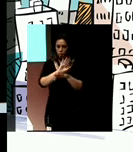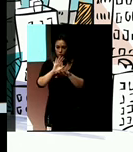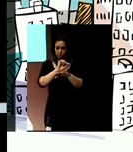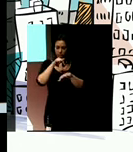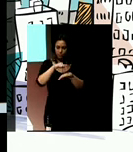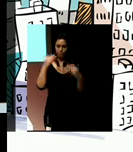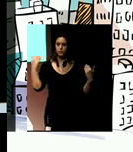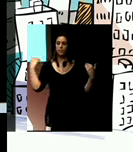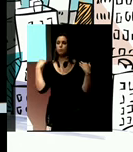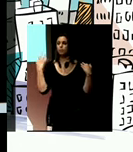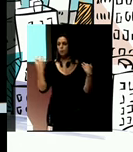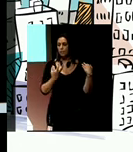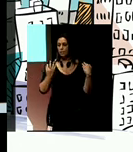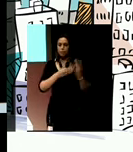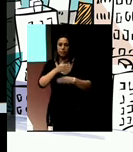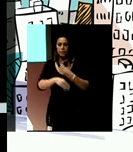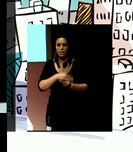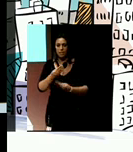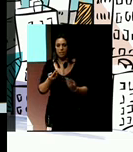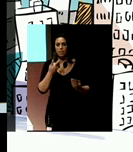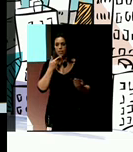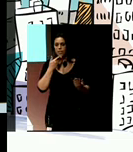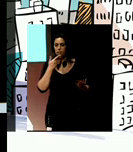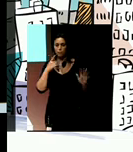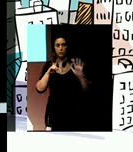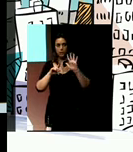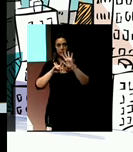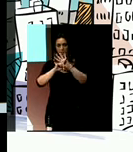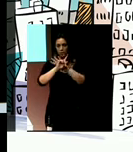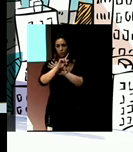And she's also in charge with developing